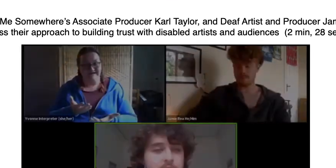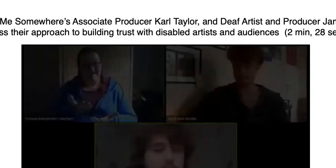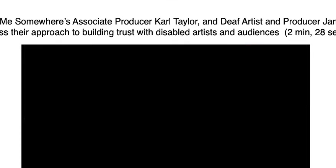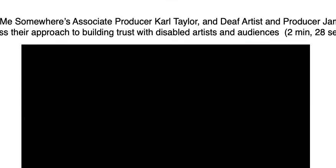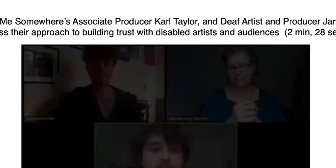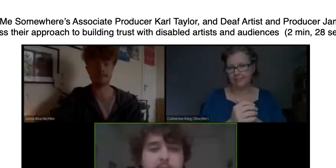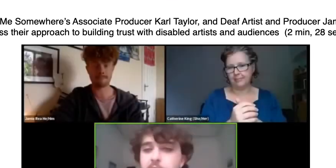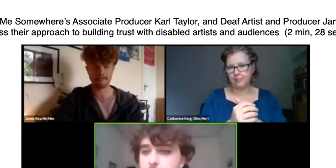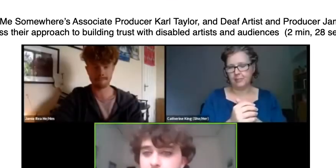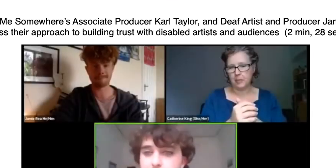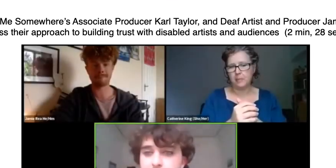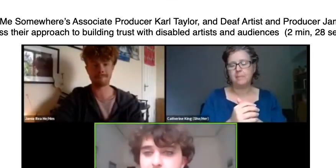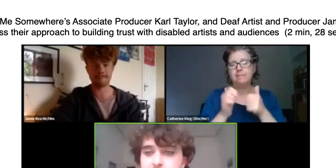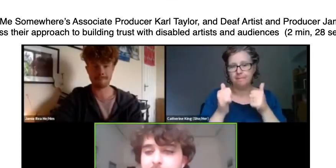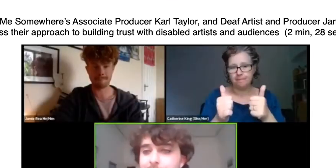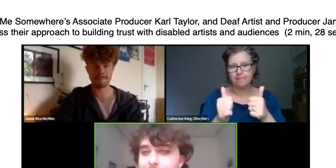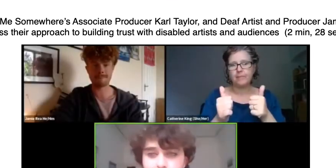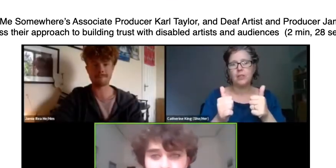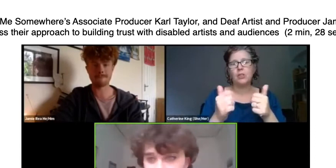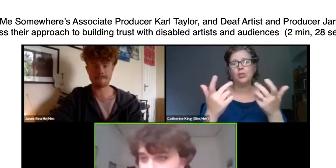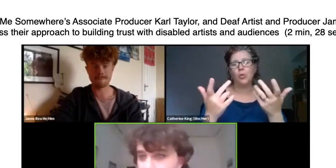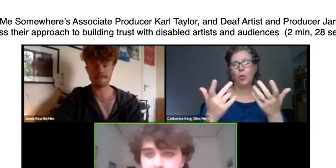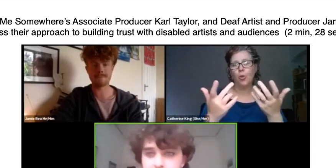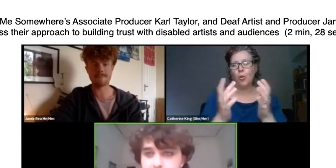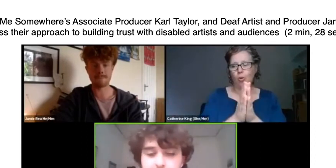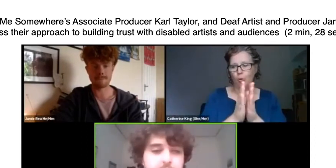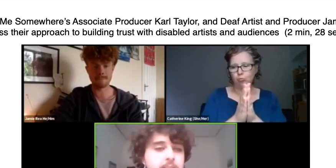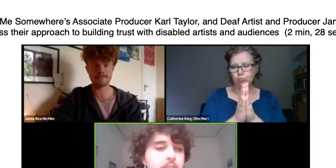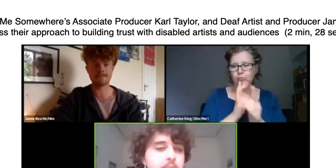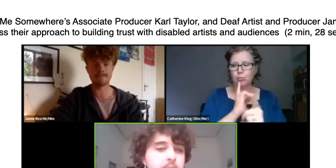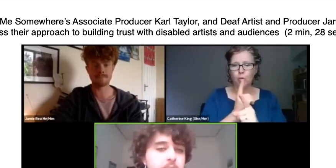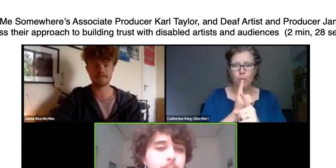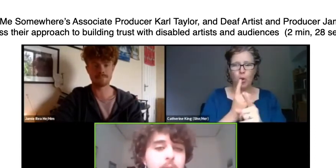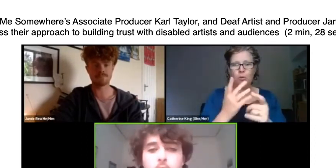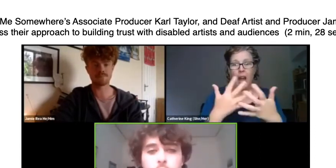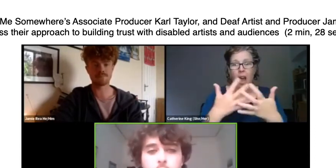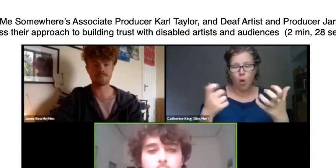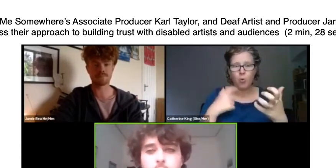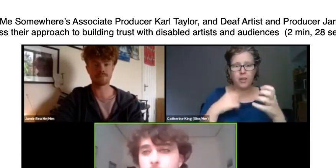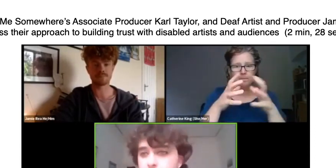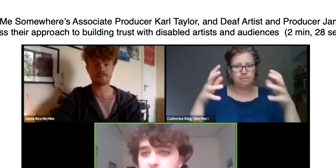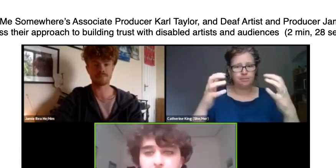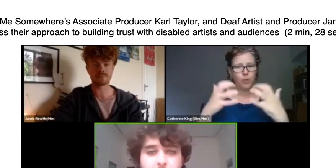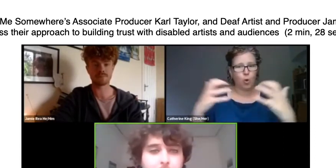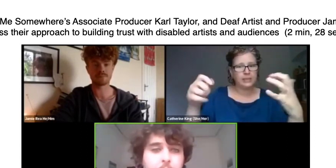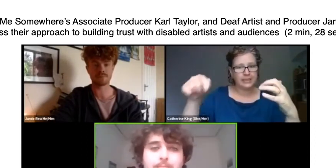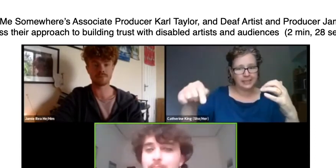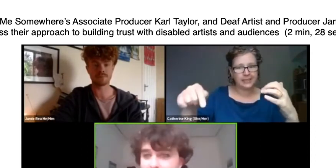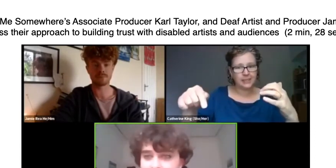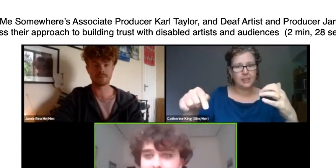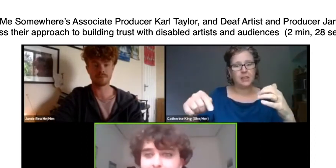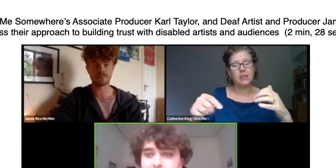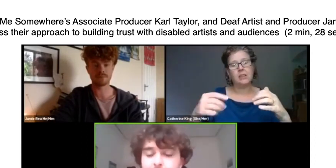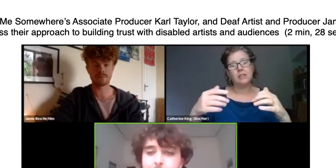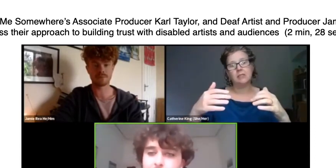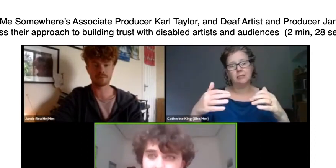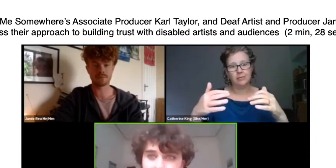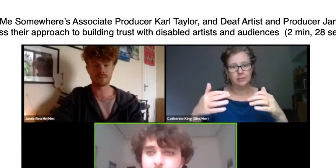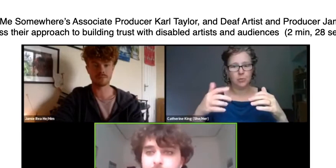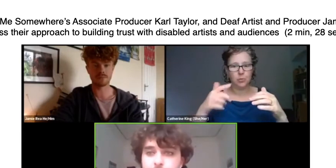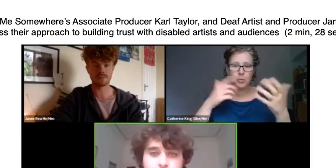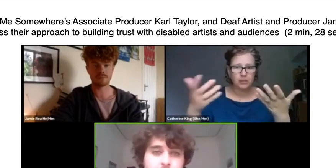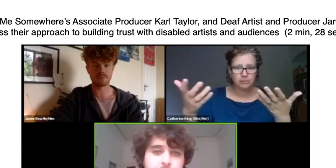So whilst, in terms of building audiences, we spoke about, the need